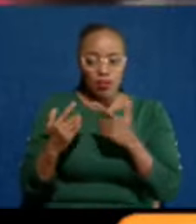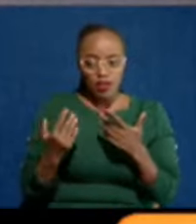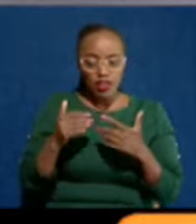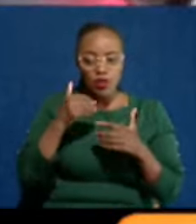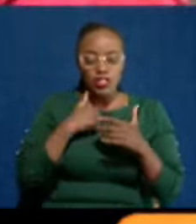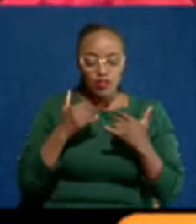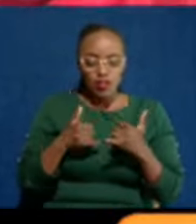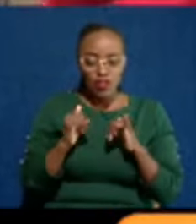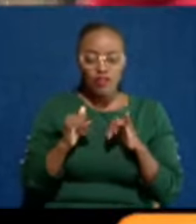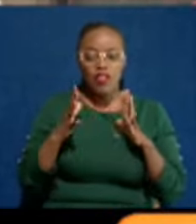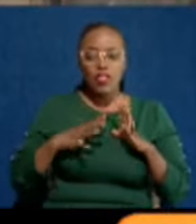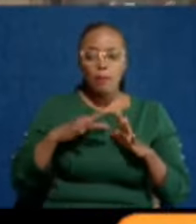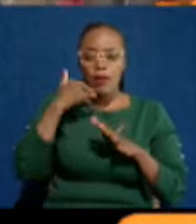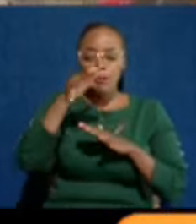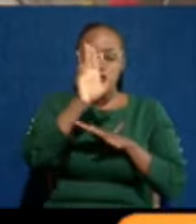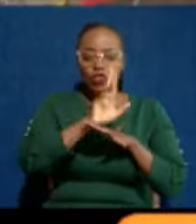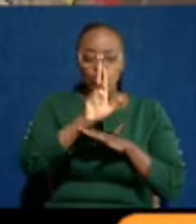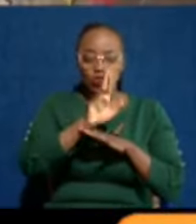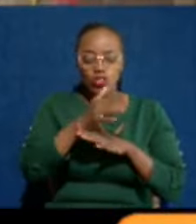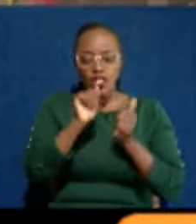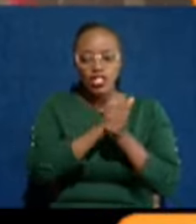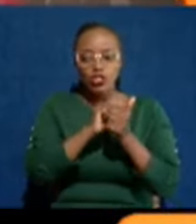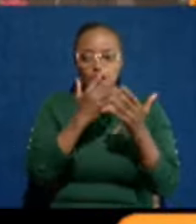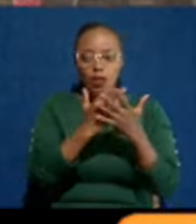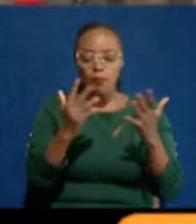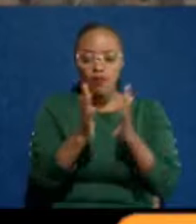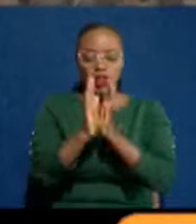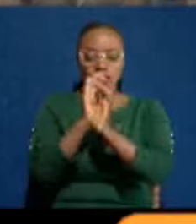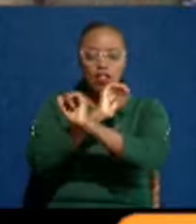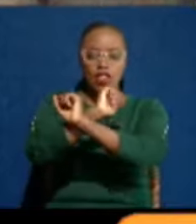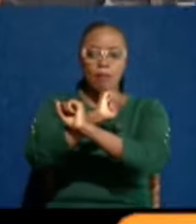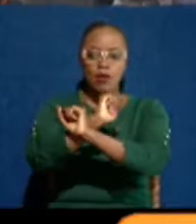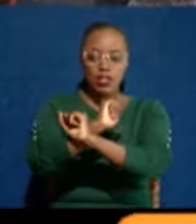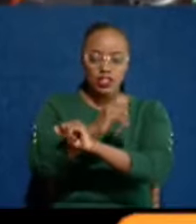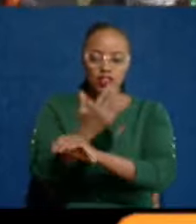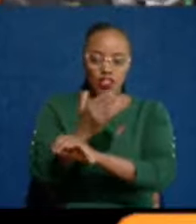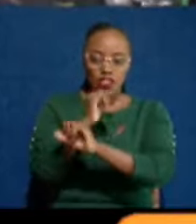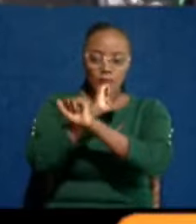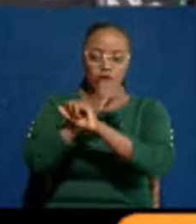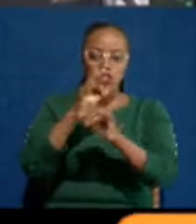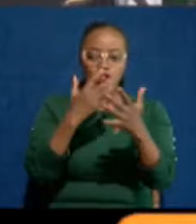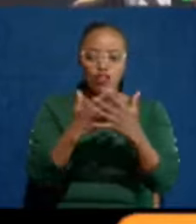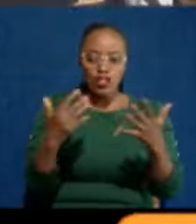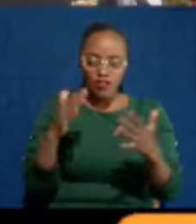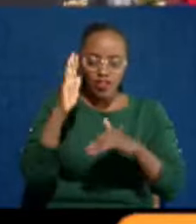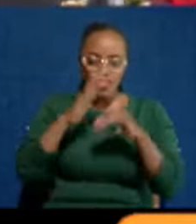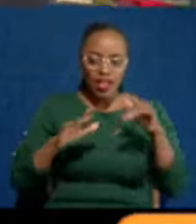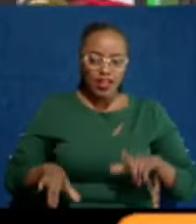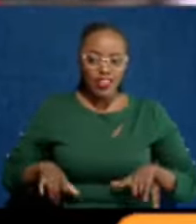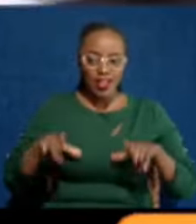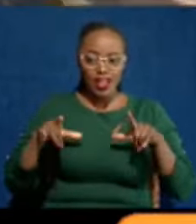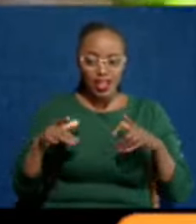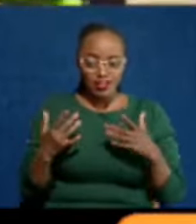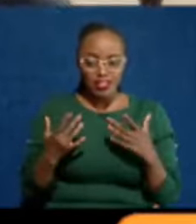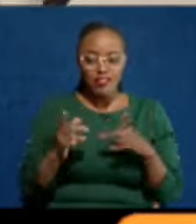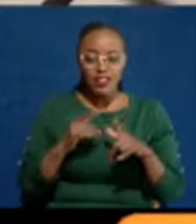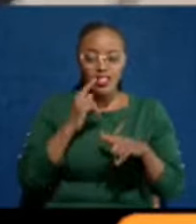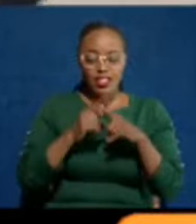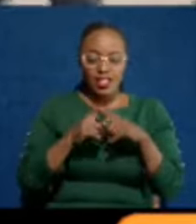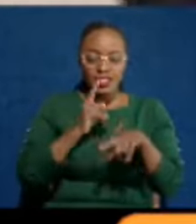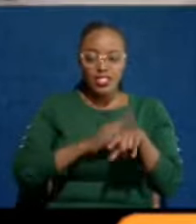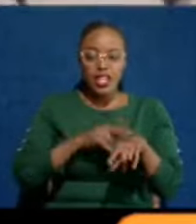independent arbiters. You know, they use property and protection of, and more of protection property of property than life. Yeah. When it comes